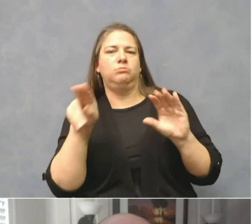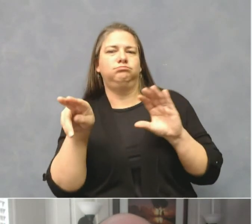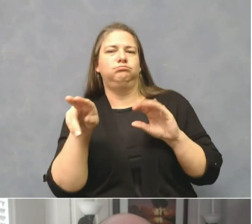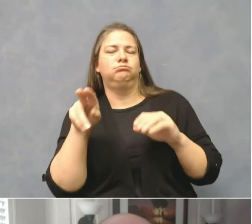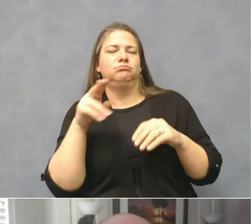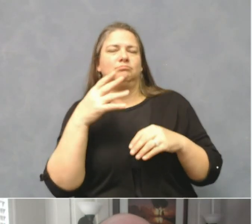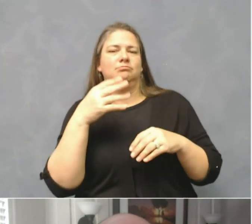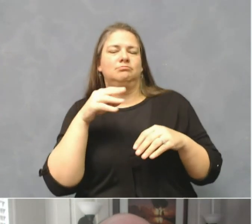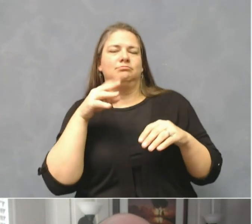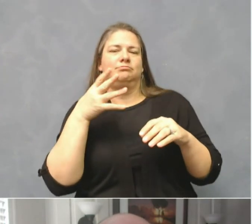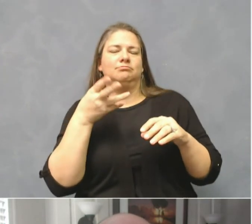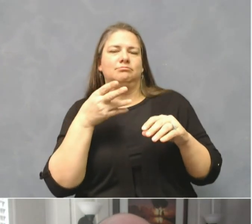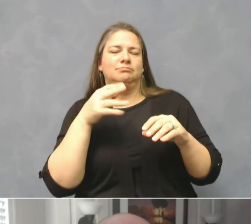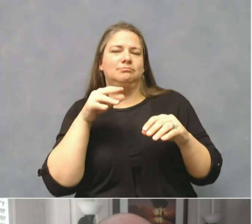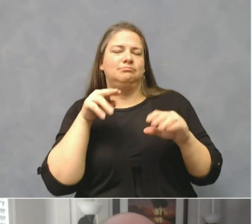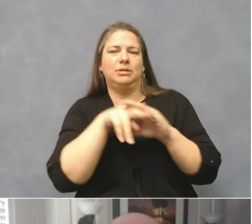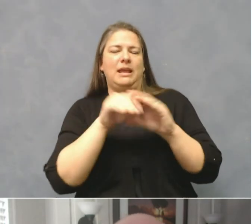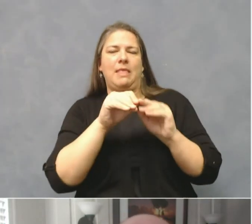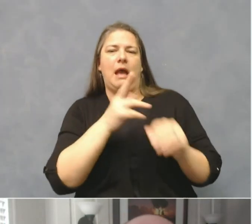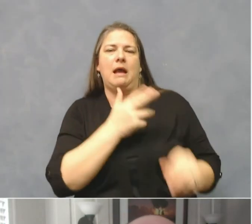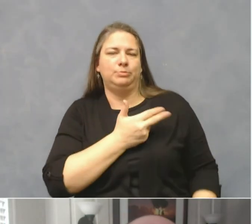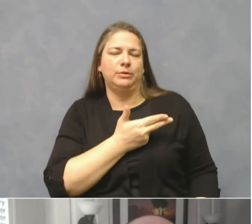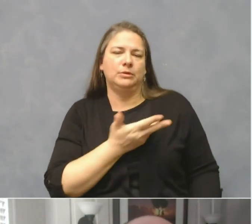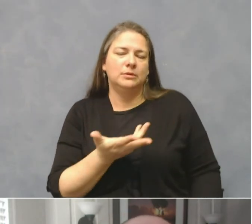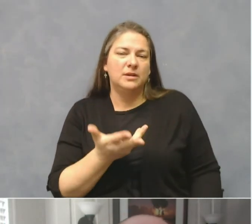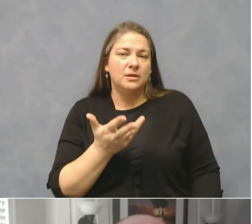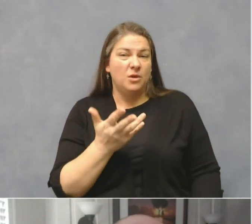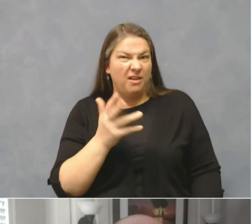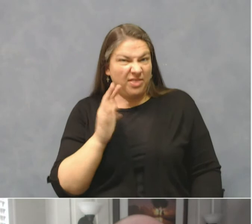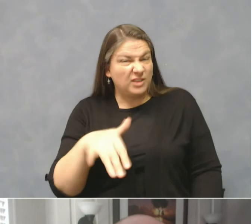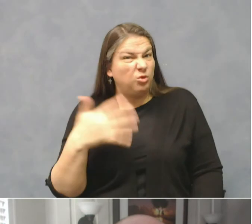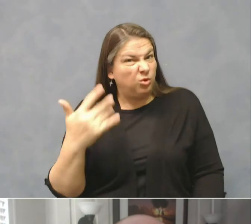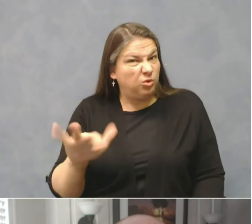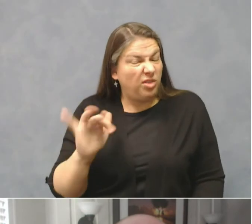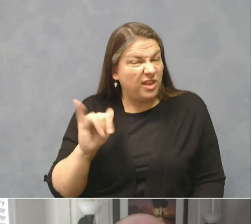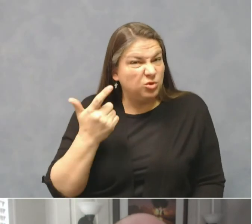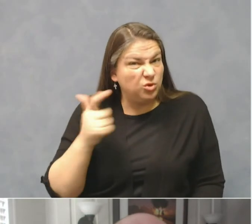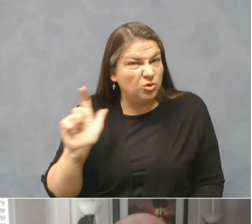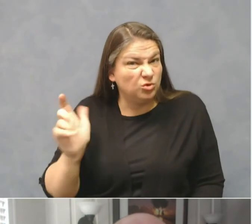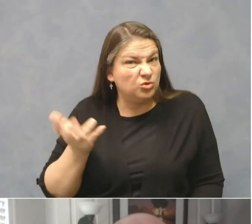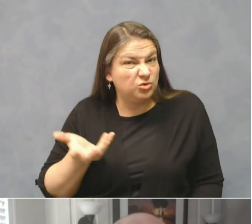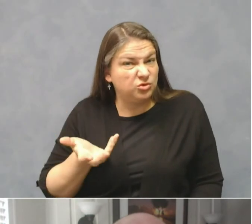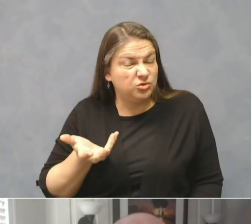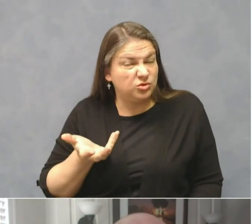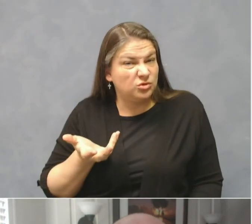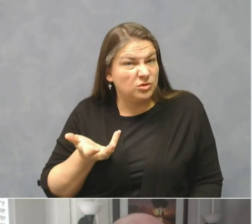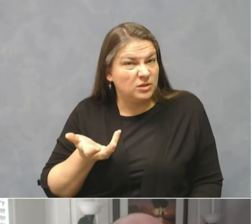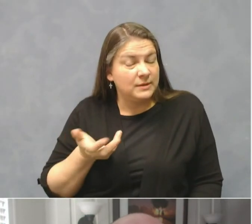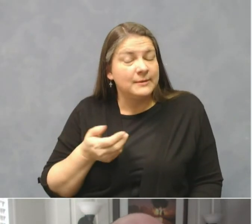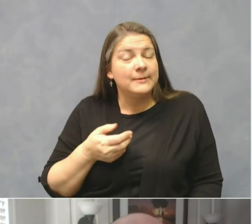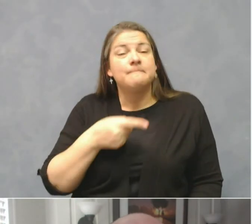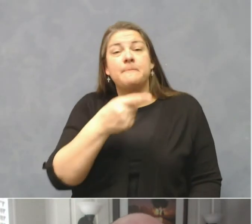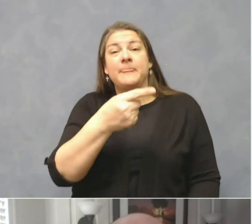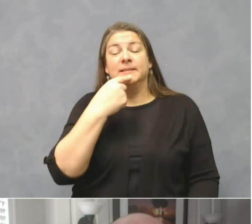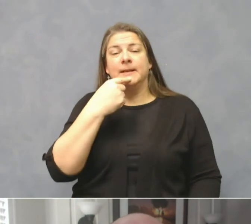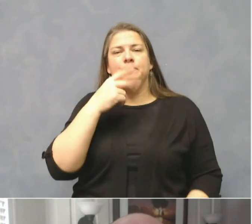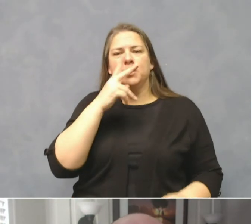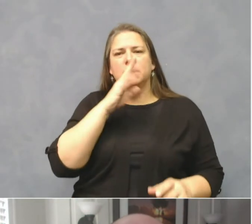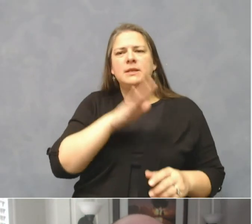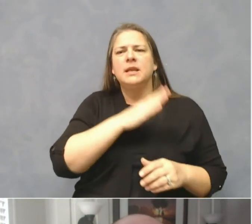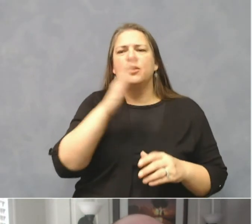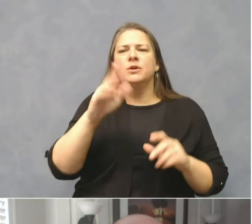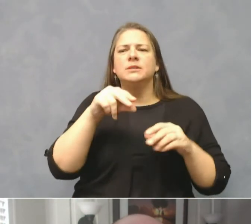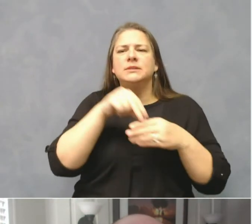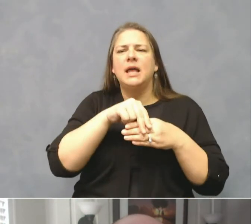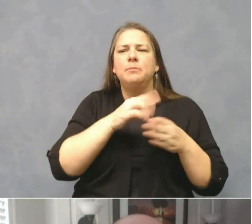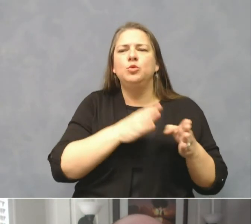870. So that's a big deal. They also say that if we go to the next slide,